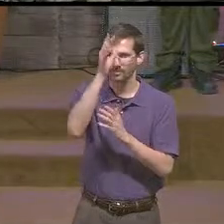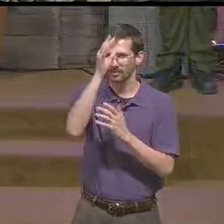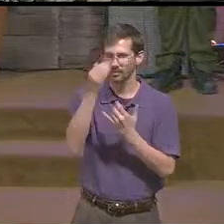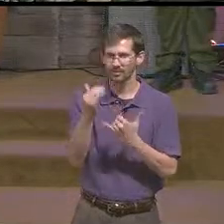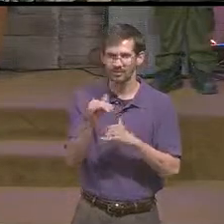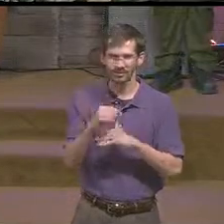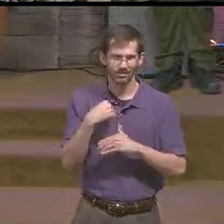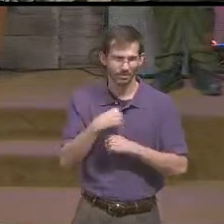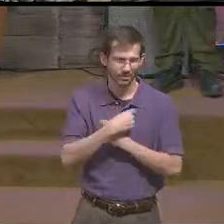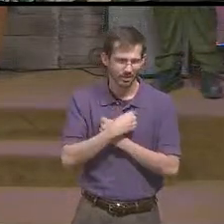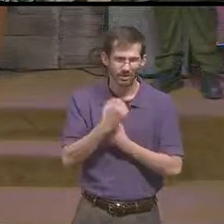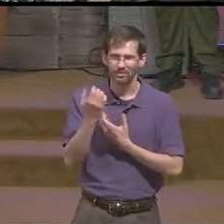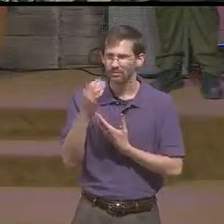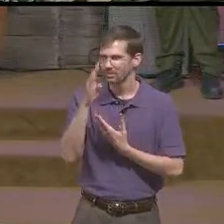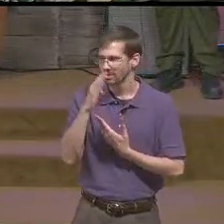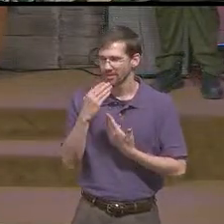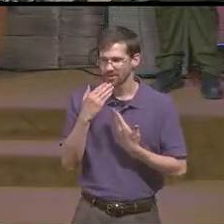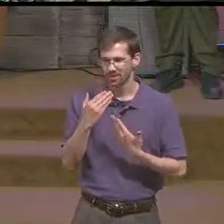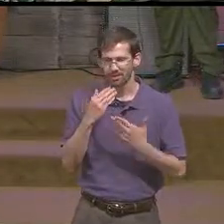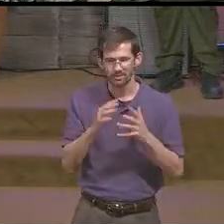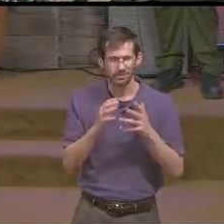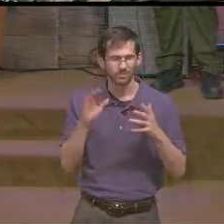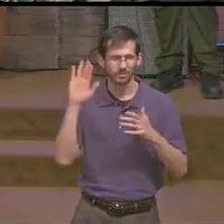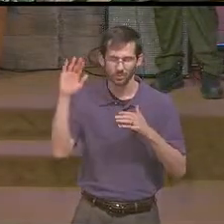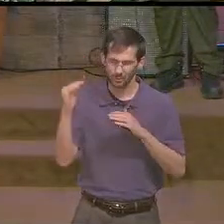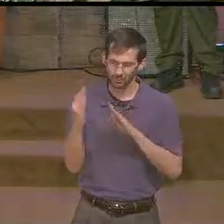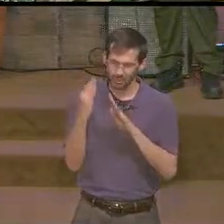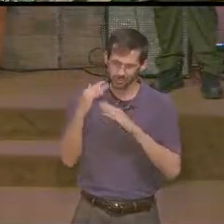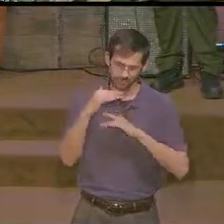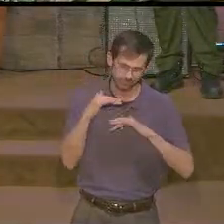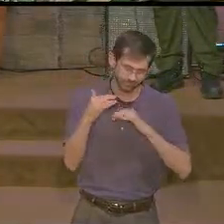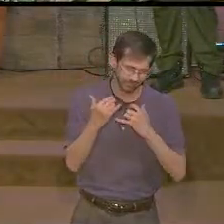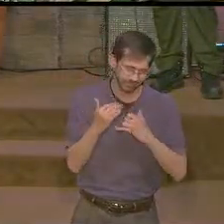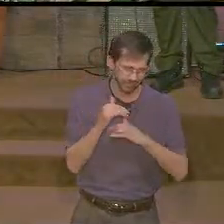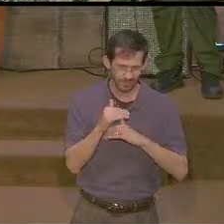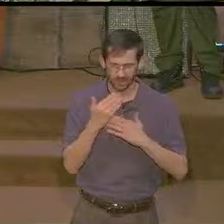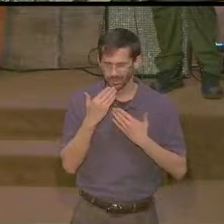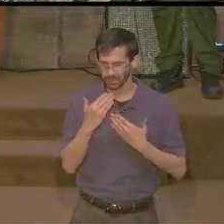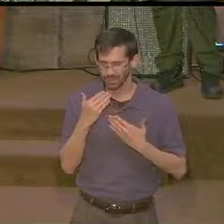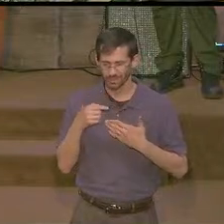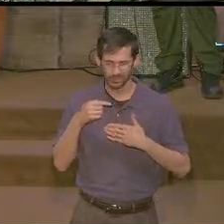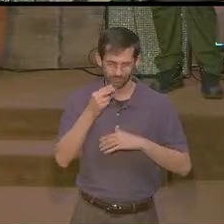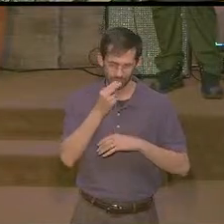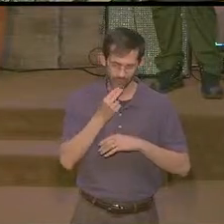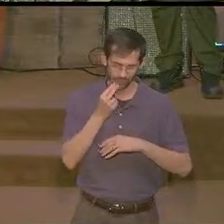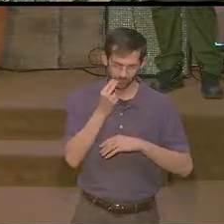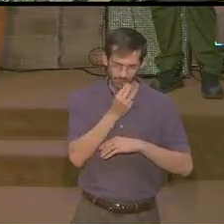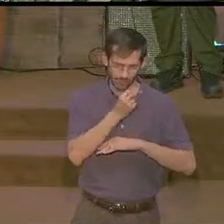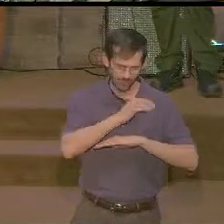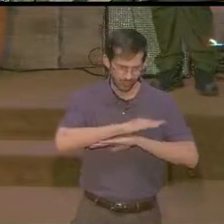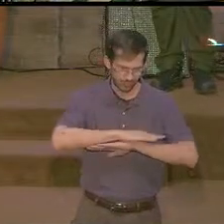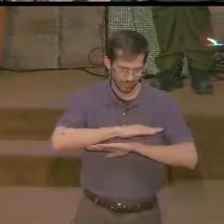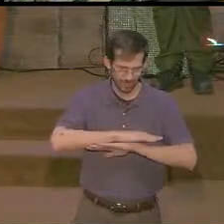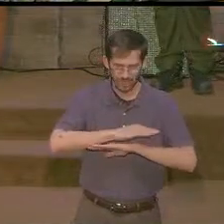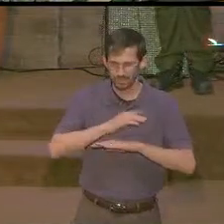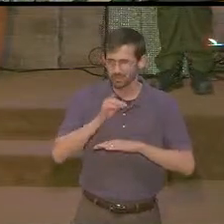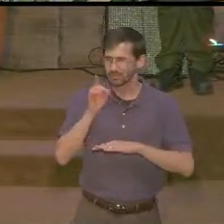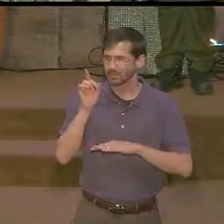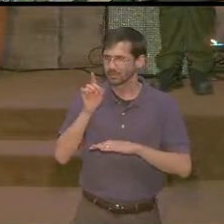Tonight, God, we thank you so much for your presence here tonight. Thank you for this communion table. Lord, you have been